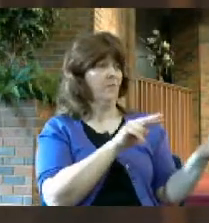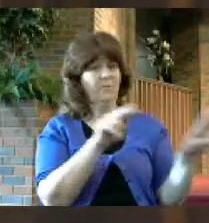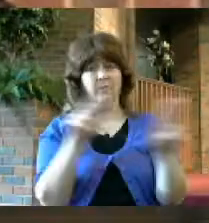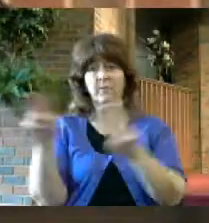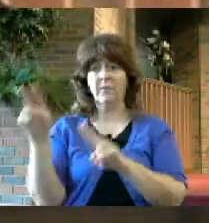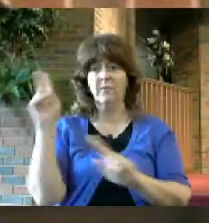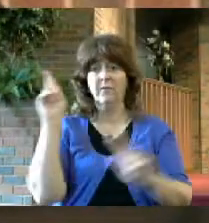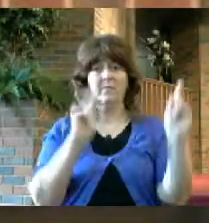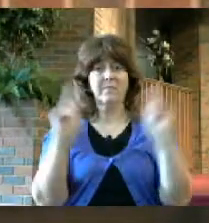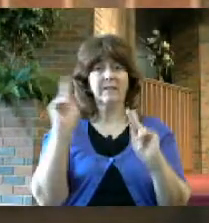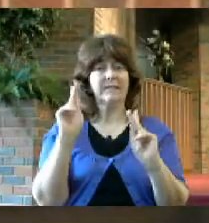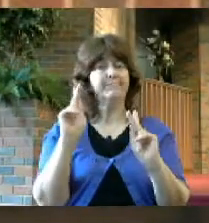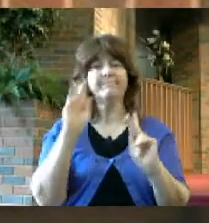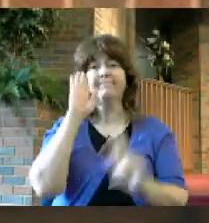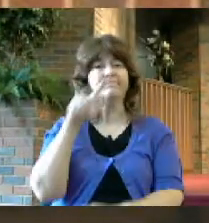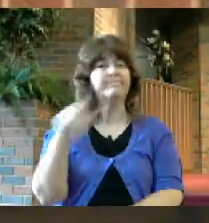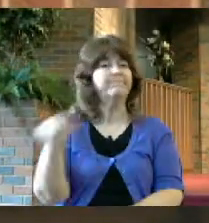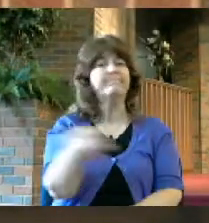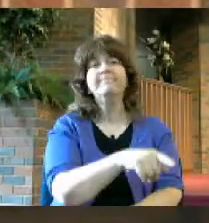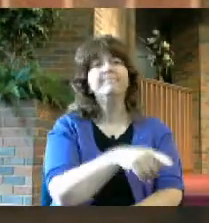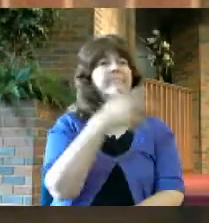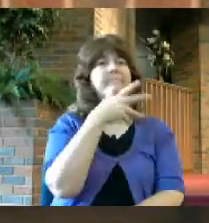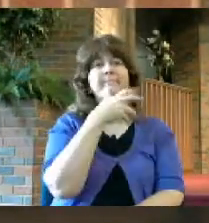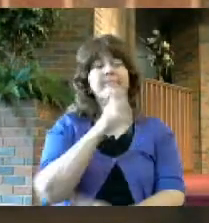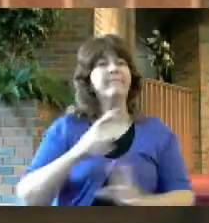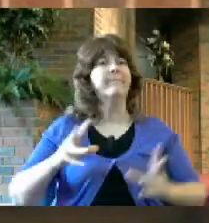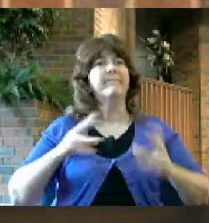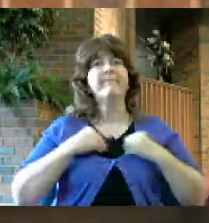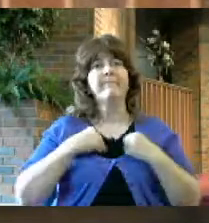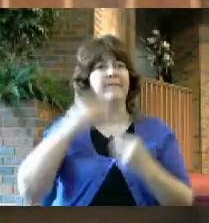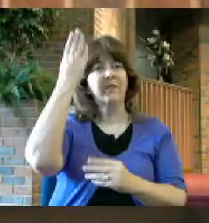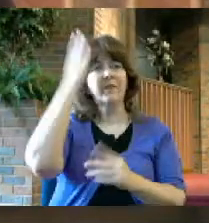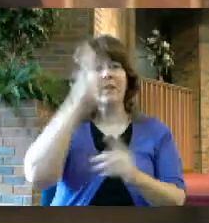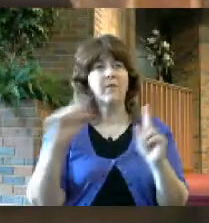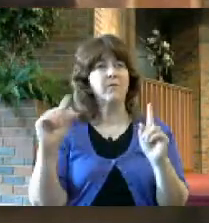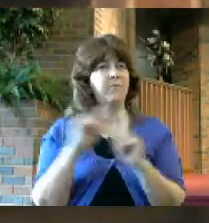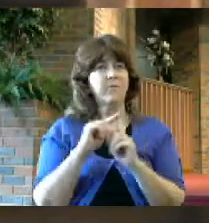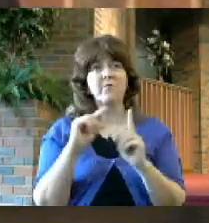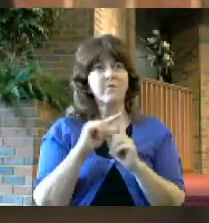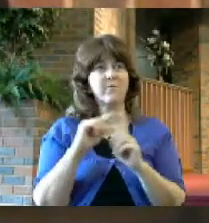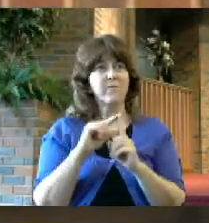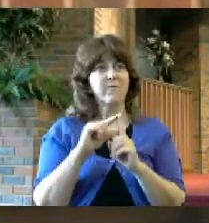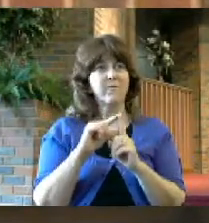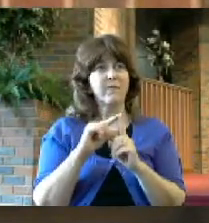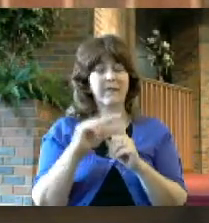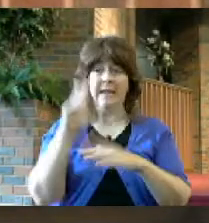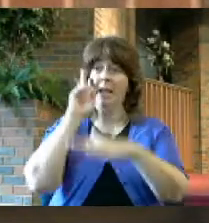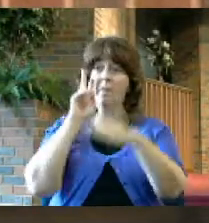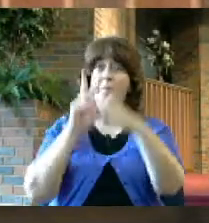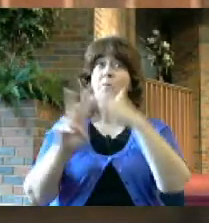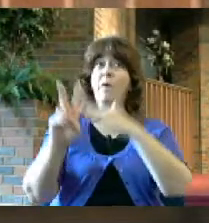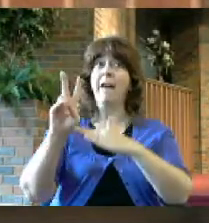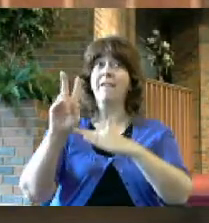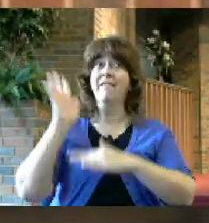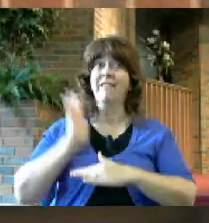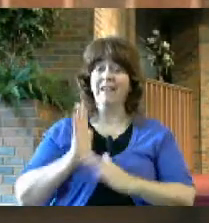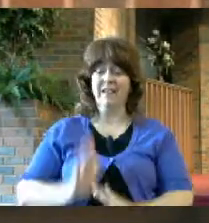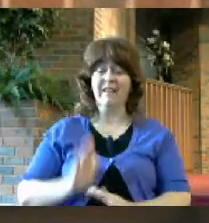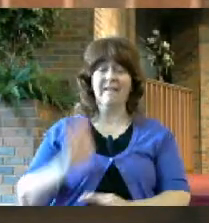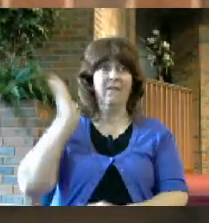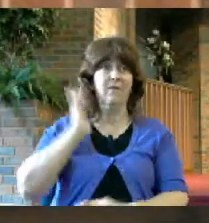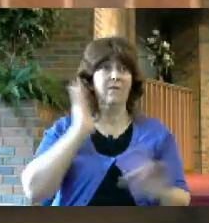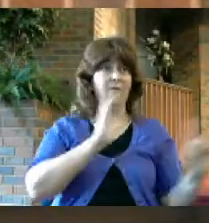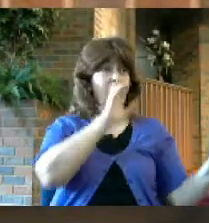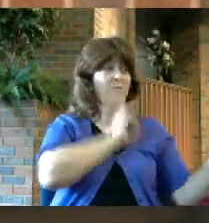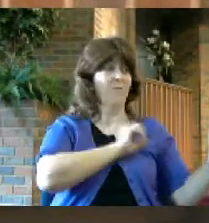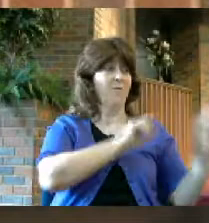of God. That's what prophets do. The prophets of old in the Old Testament carried the word of God to the people, and